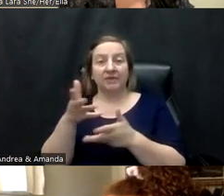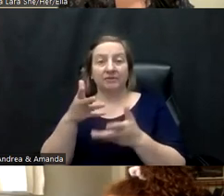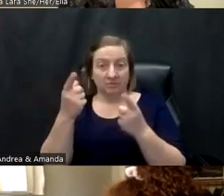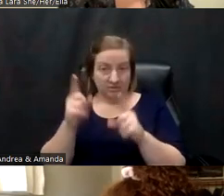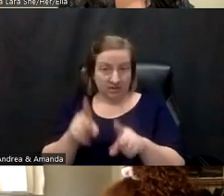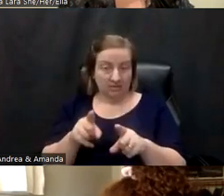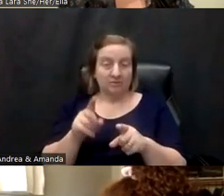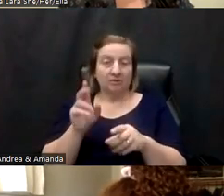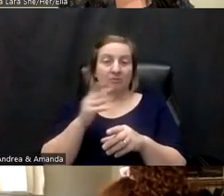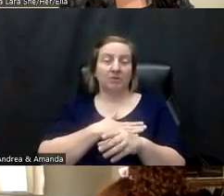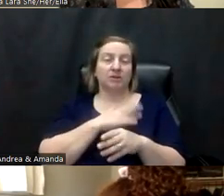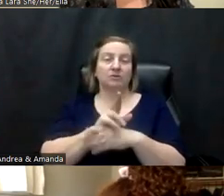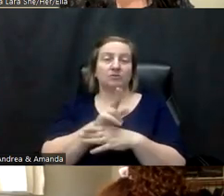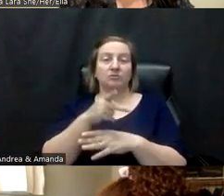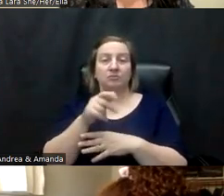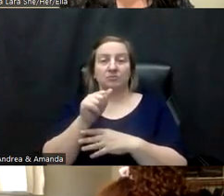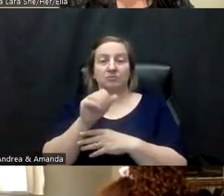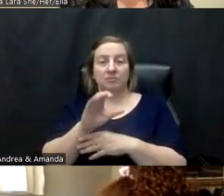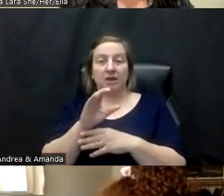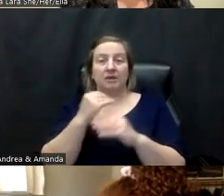So please use your PAC email.